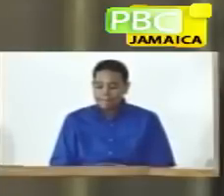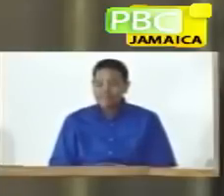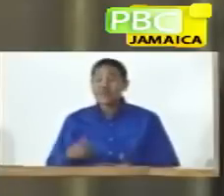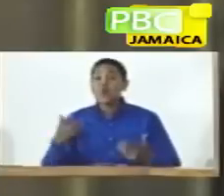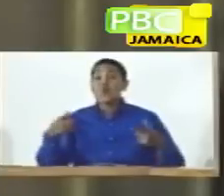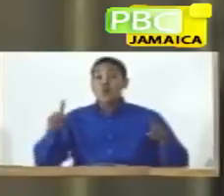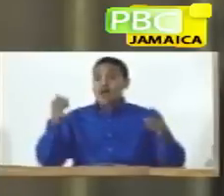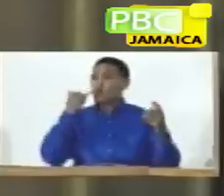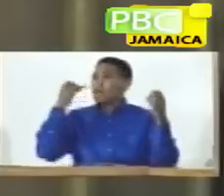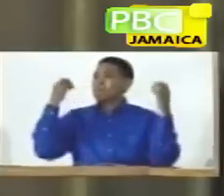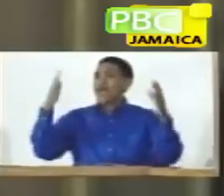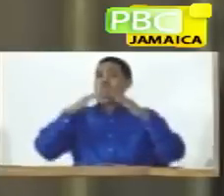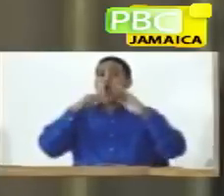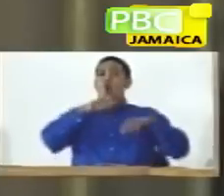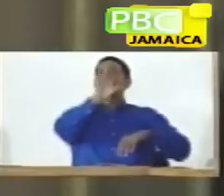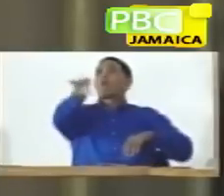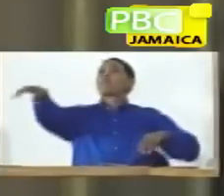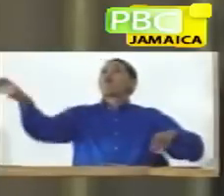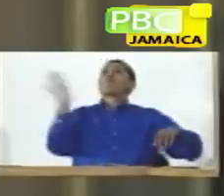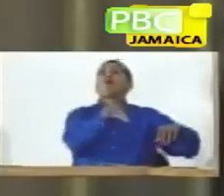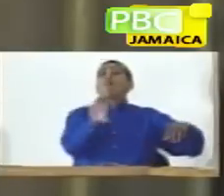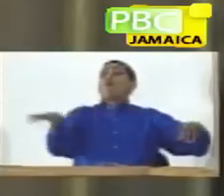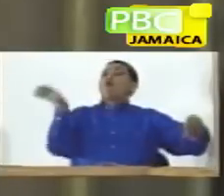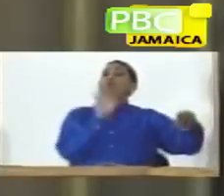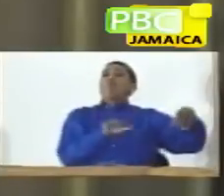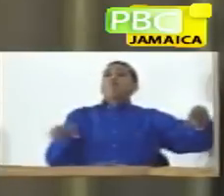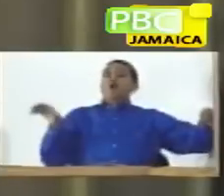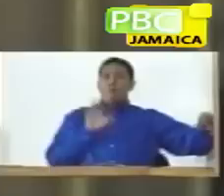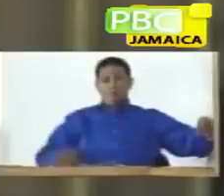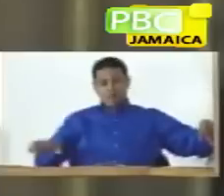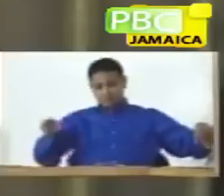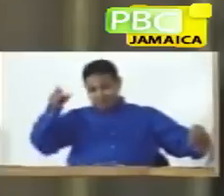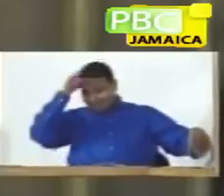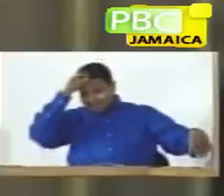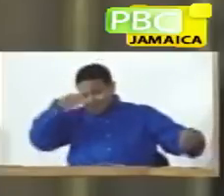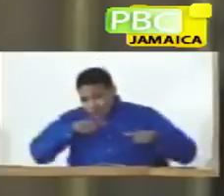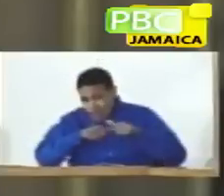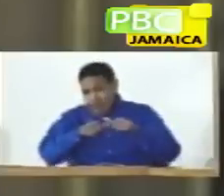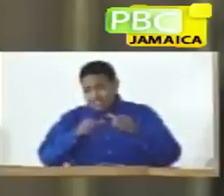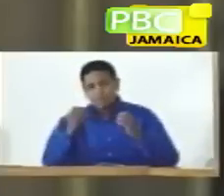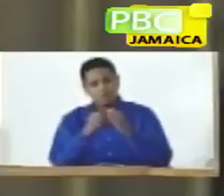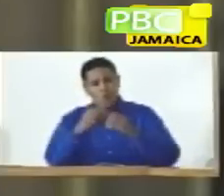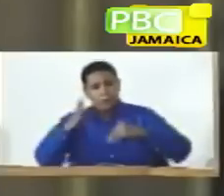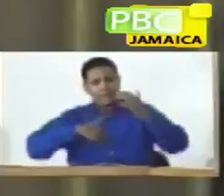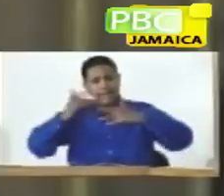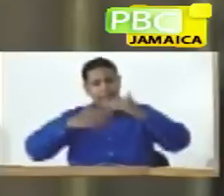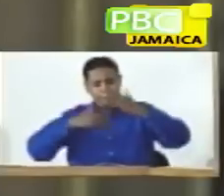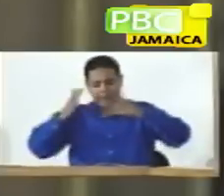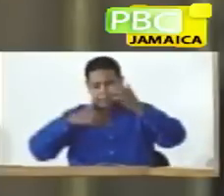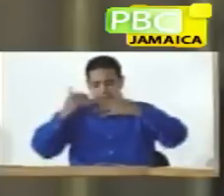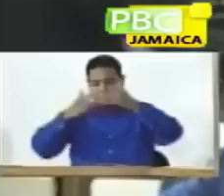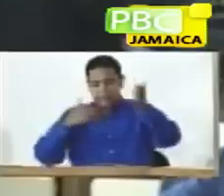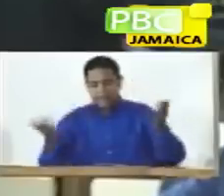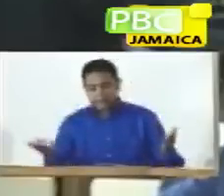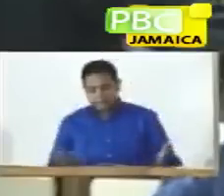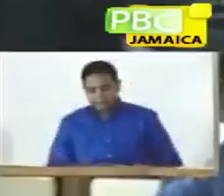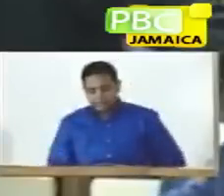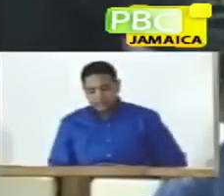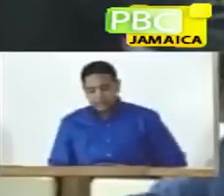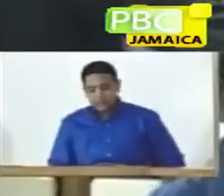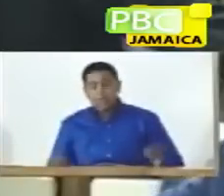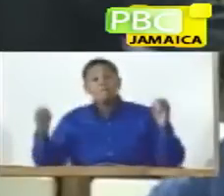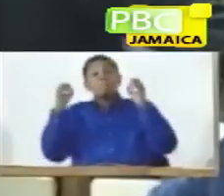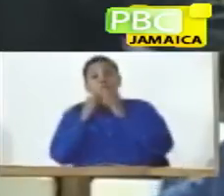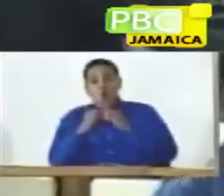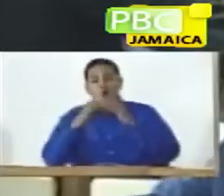While we have record housing starts, we must continue to build even more housing.